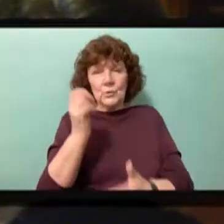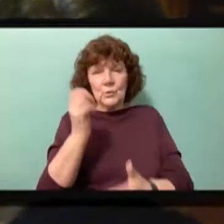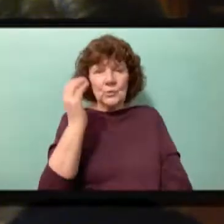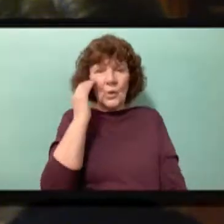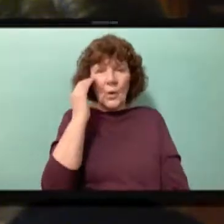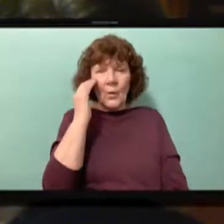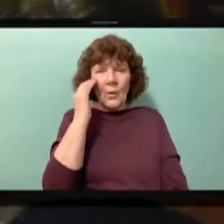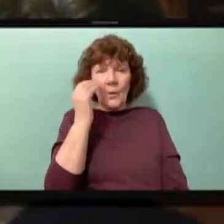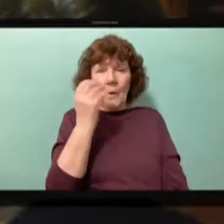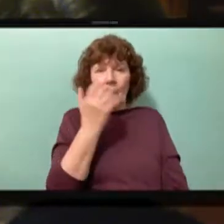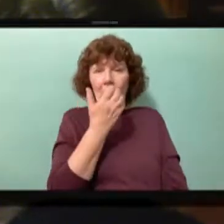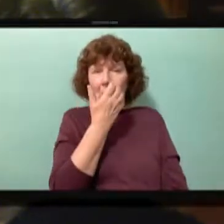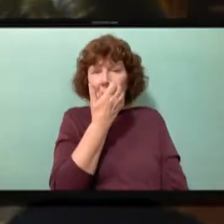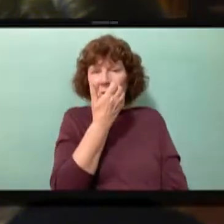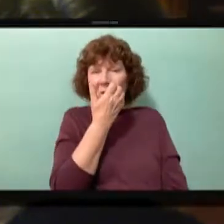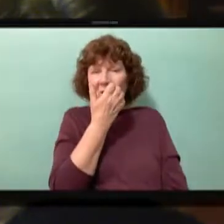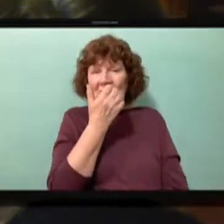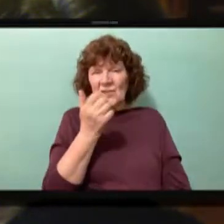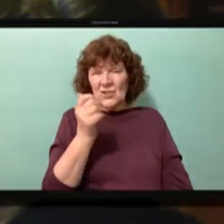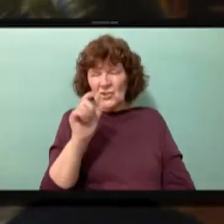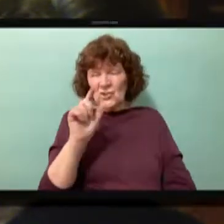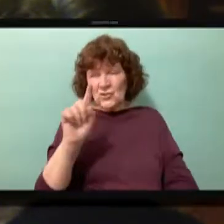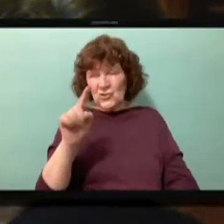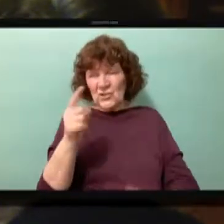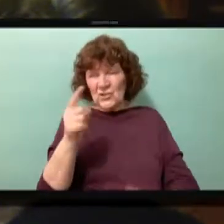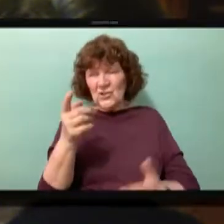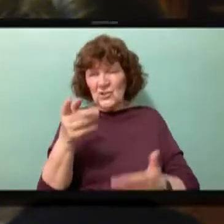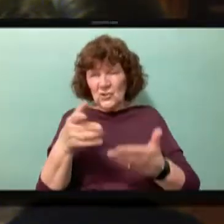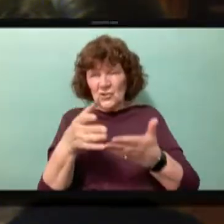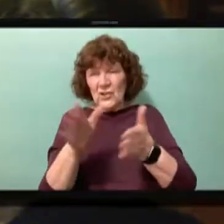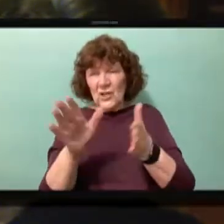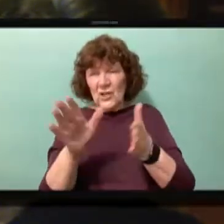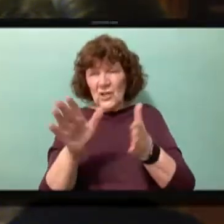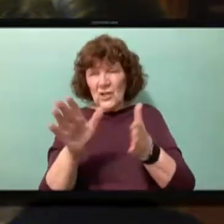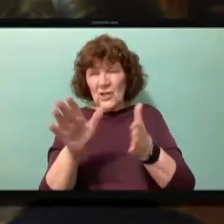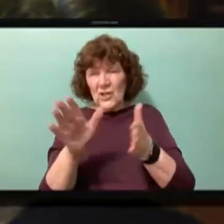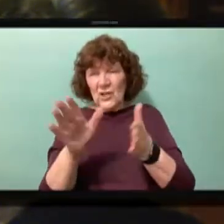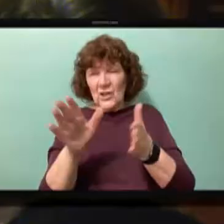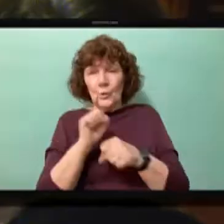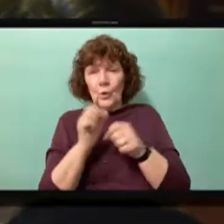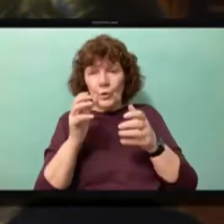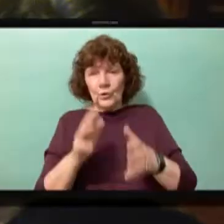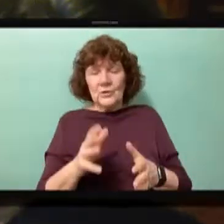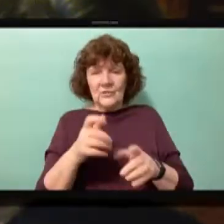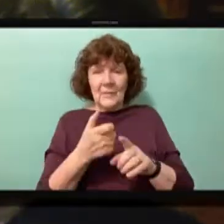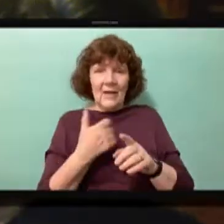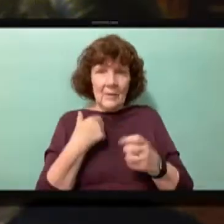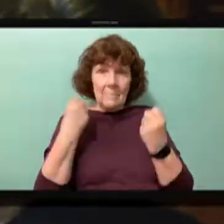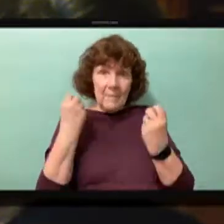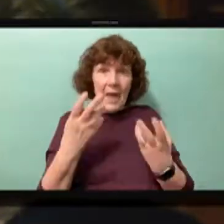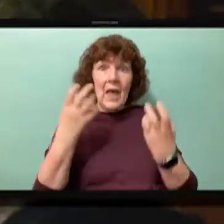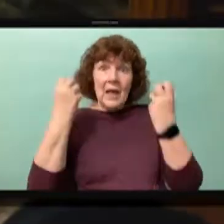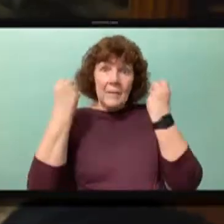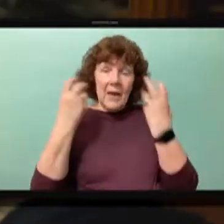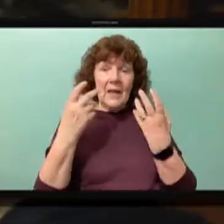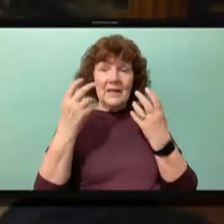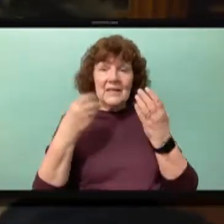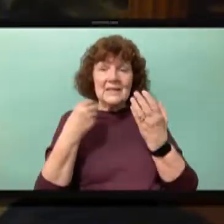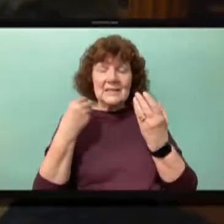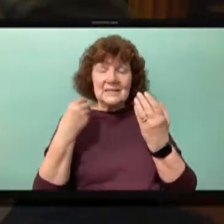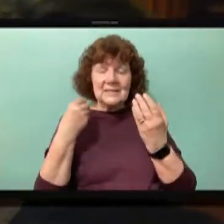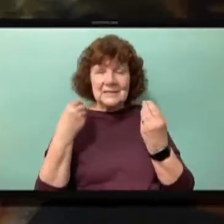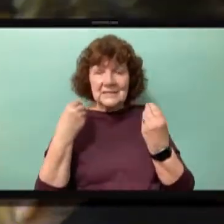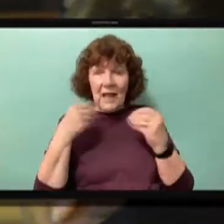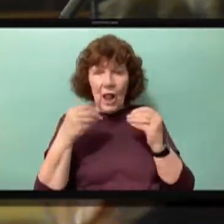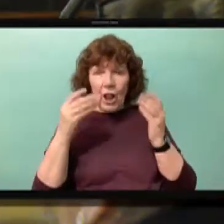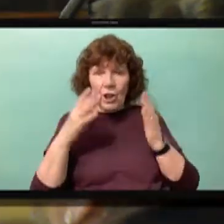general practice, protects our employees from getting all these vendors calling them and saying, oh, you're on the selection committee. You know, if they don't know who's on the selection